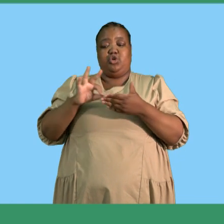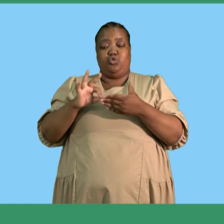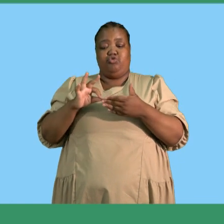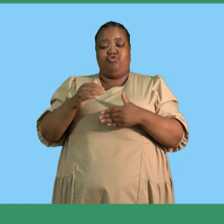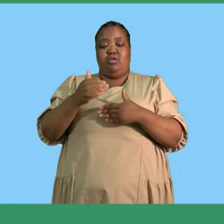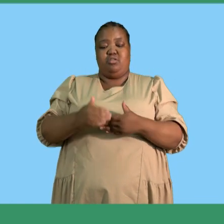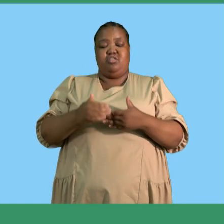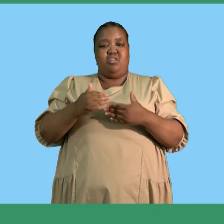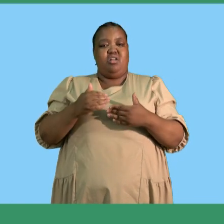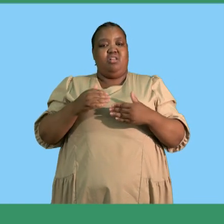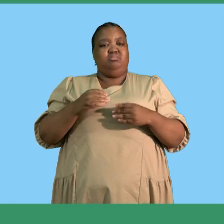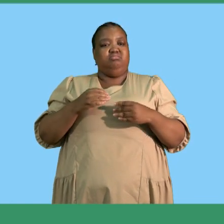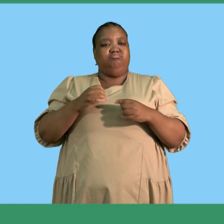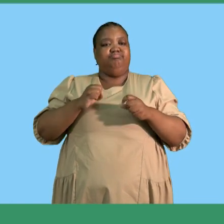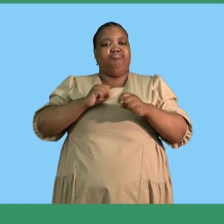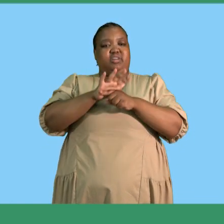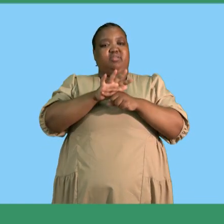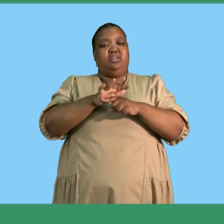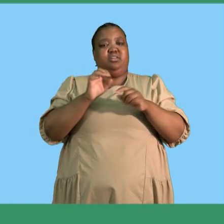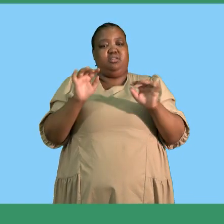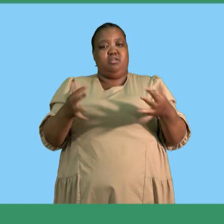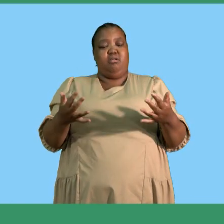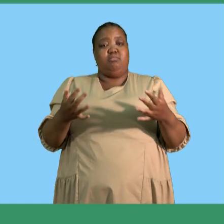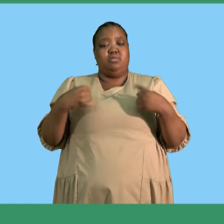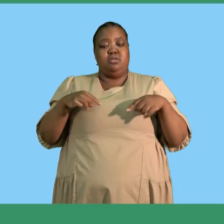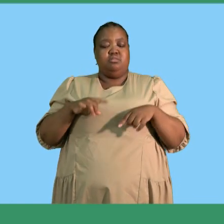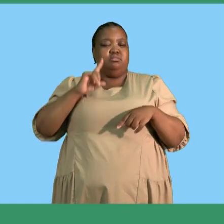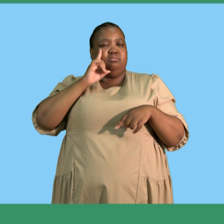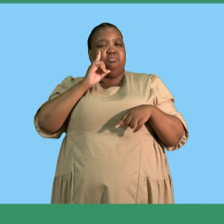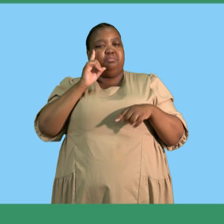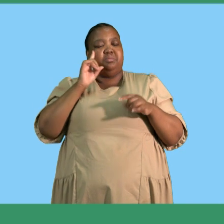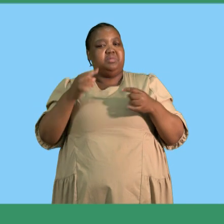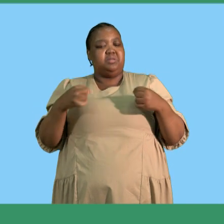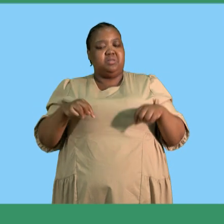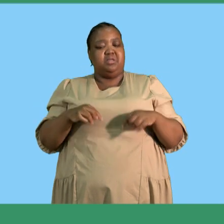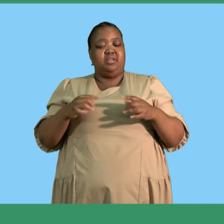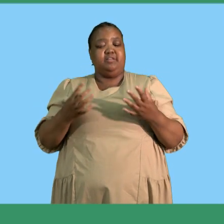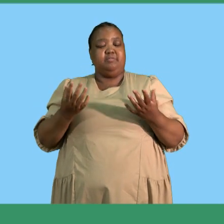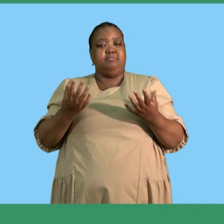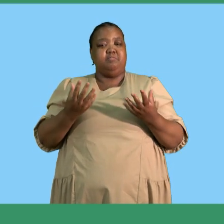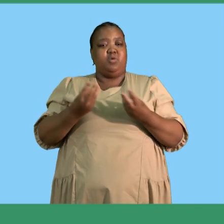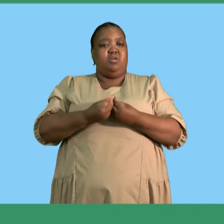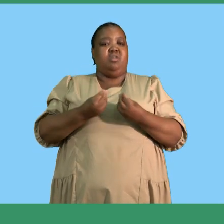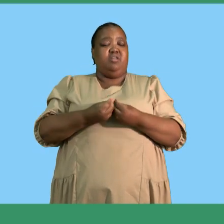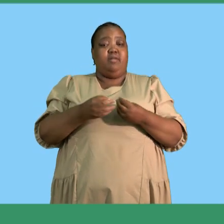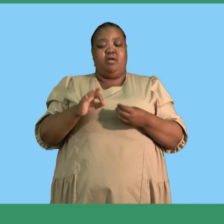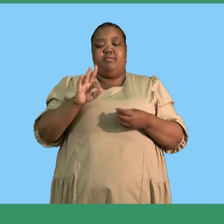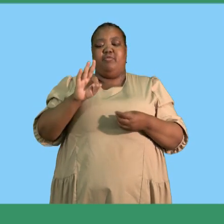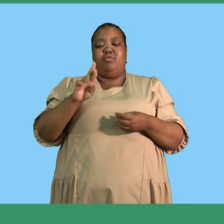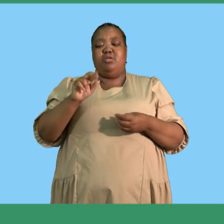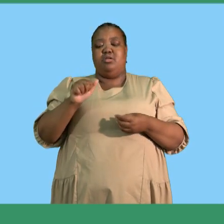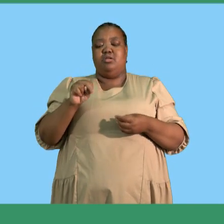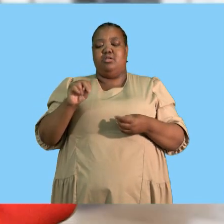about contractual implications, we are looking at what is it that must happen once I have obtained